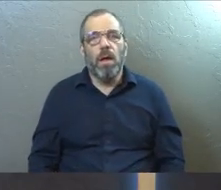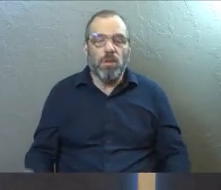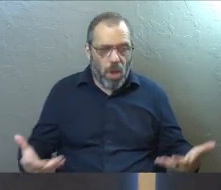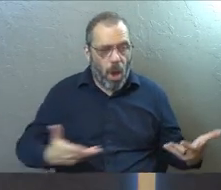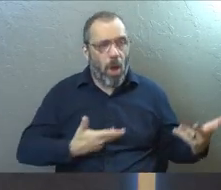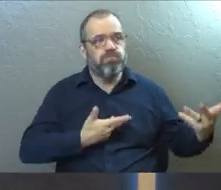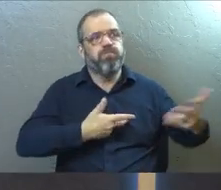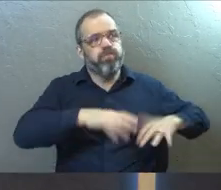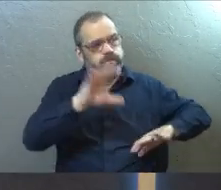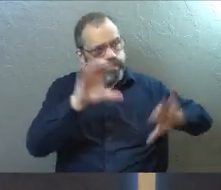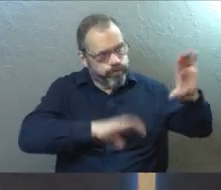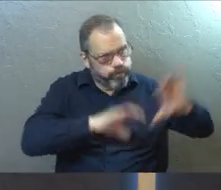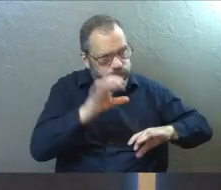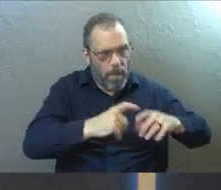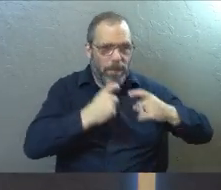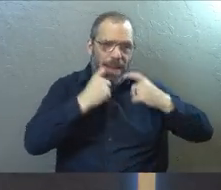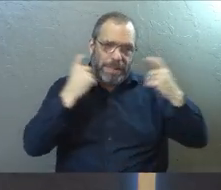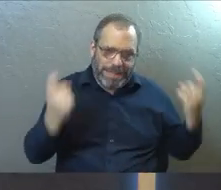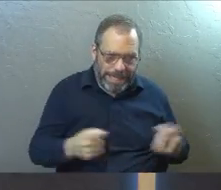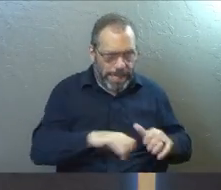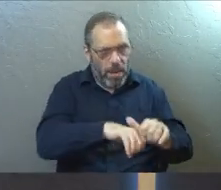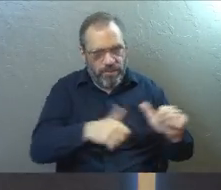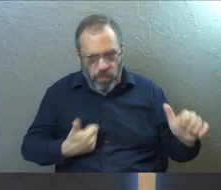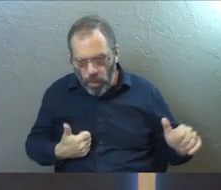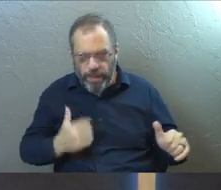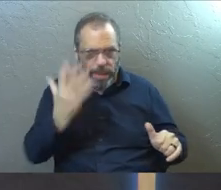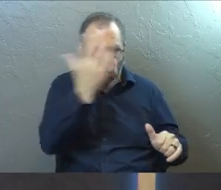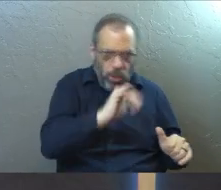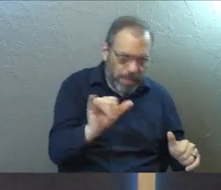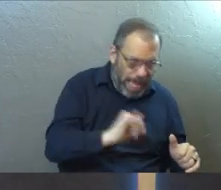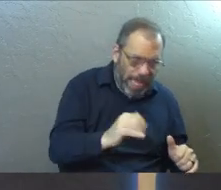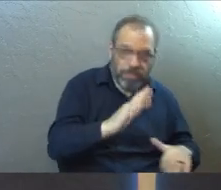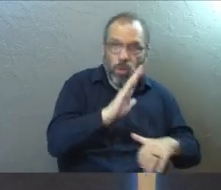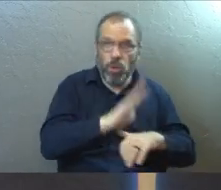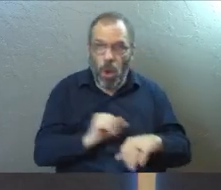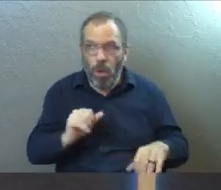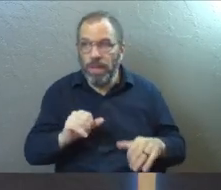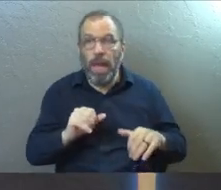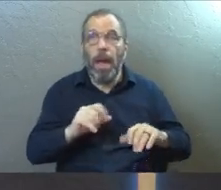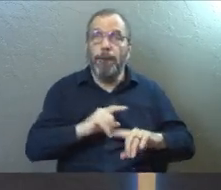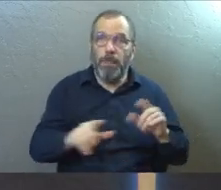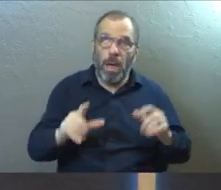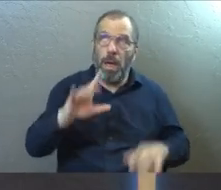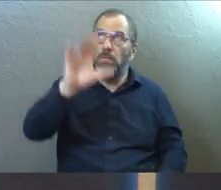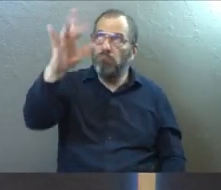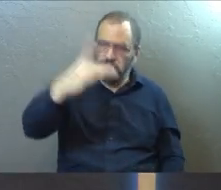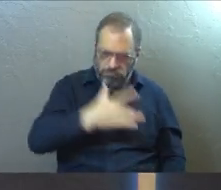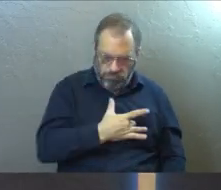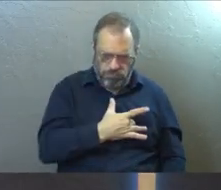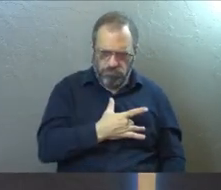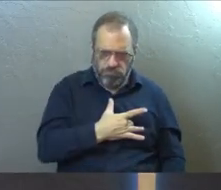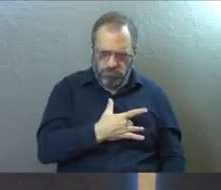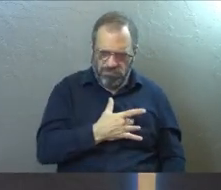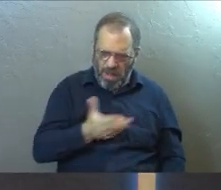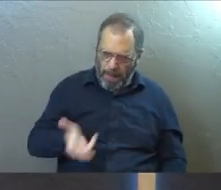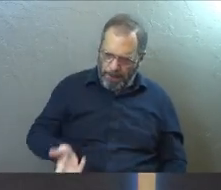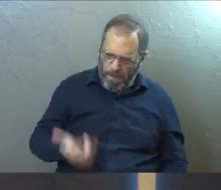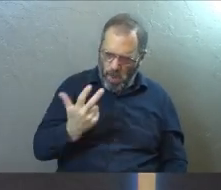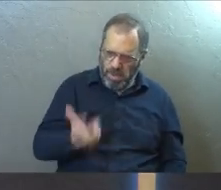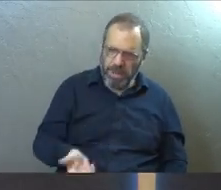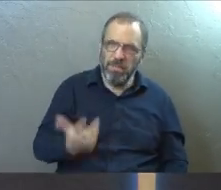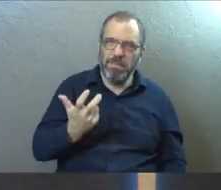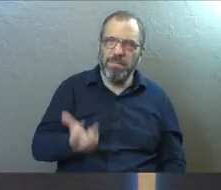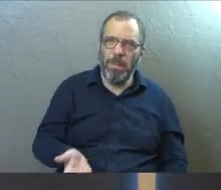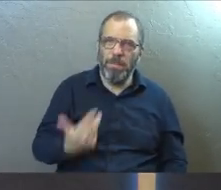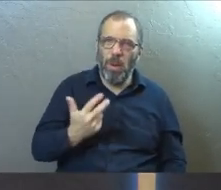whole conversation of like sin avoidance and what that looks like and what we're actually called to. And the thing that God laid in my heart was bowling. It sounds